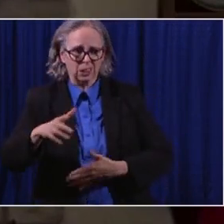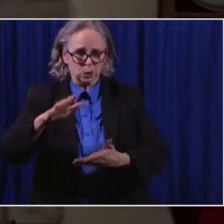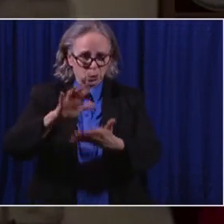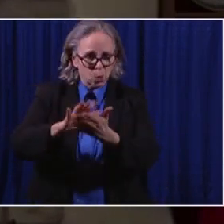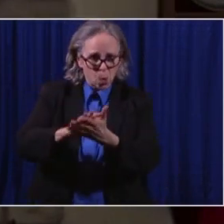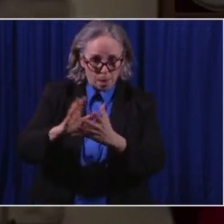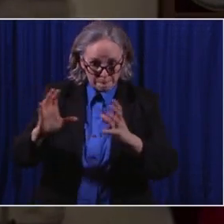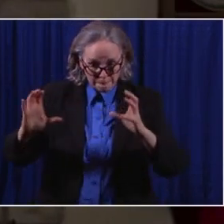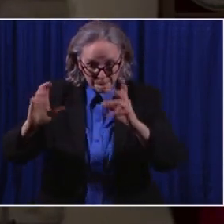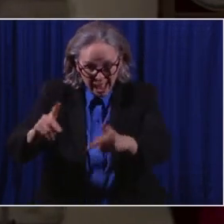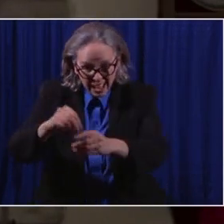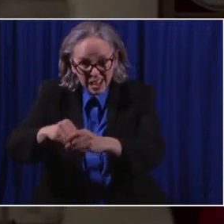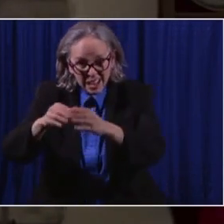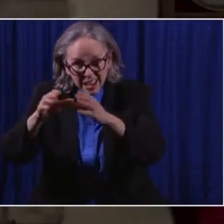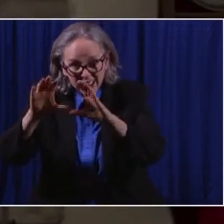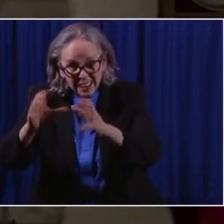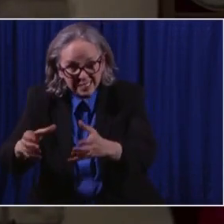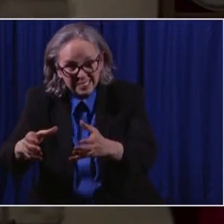then,